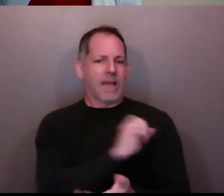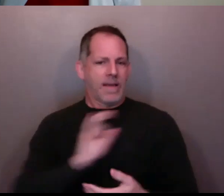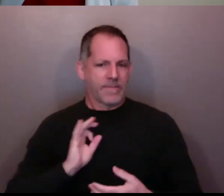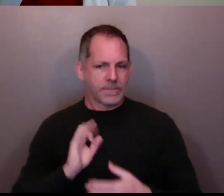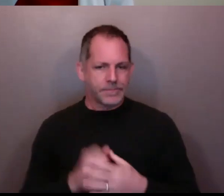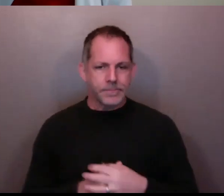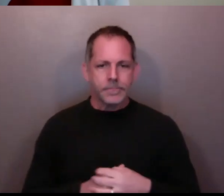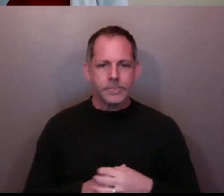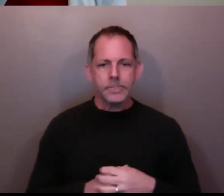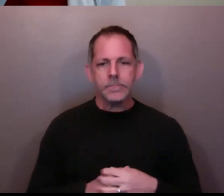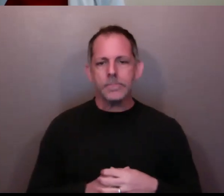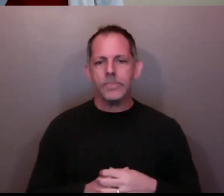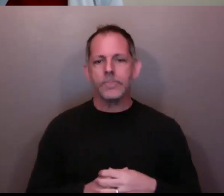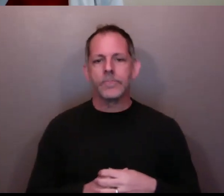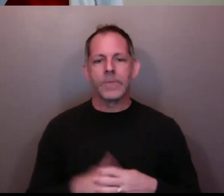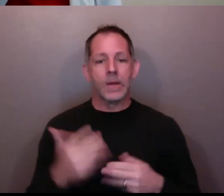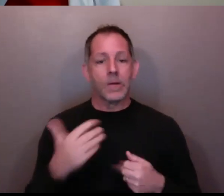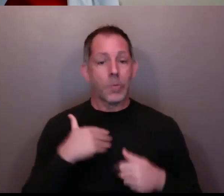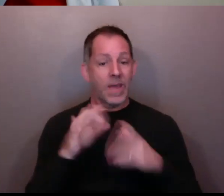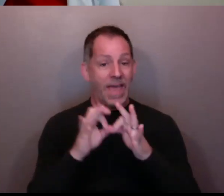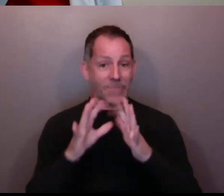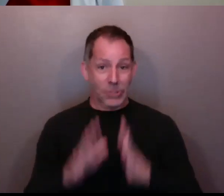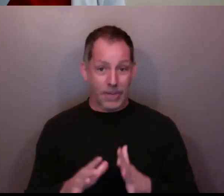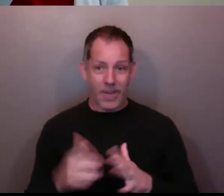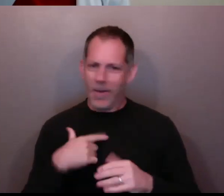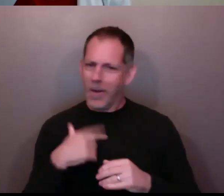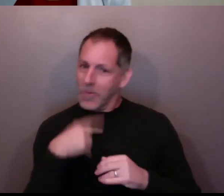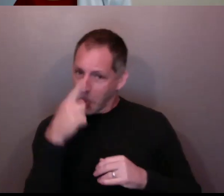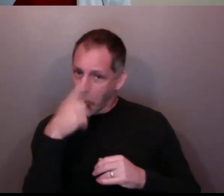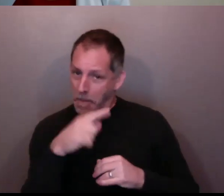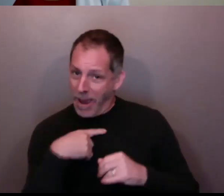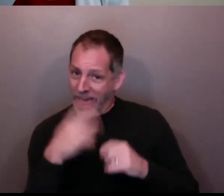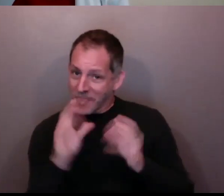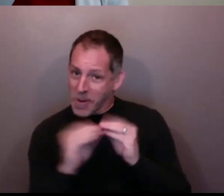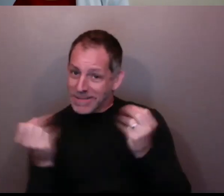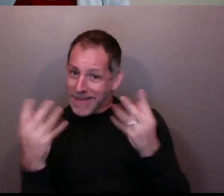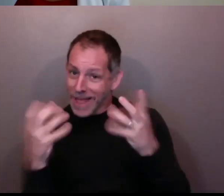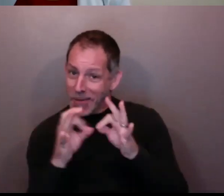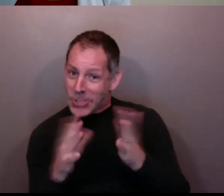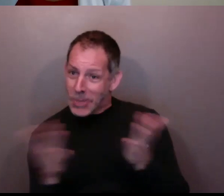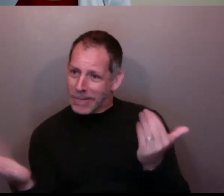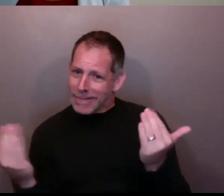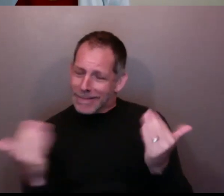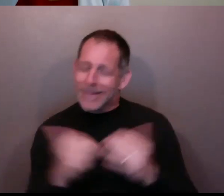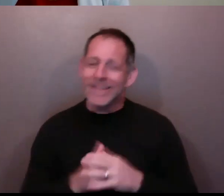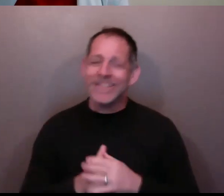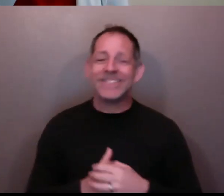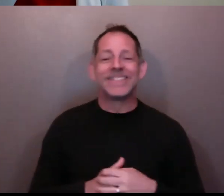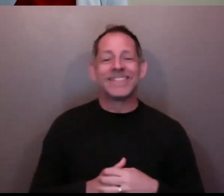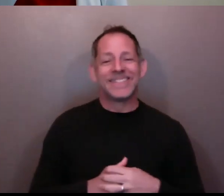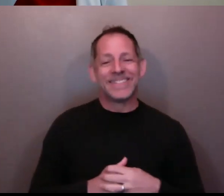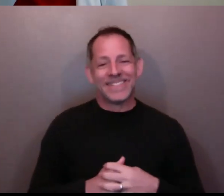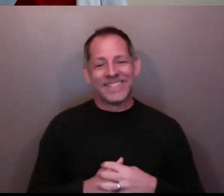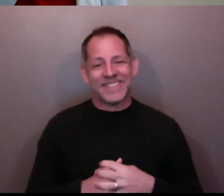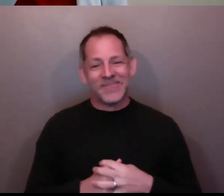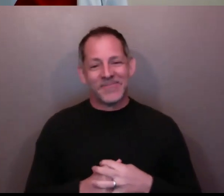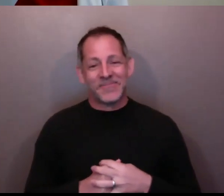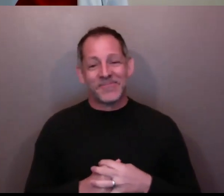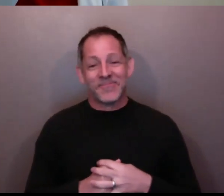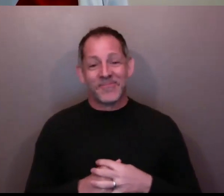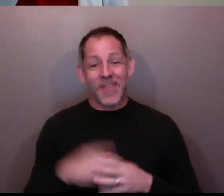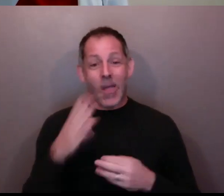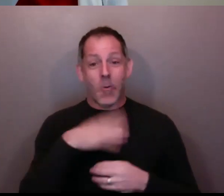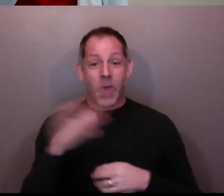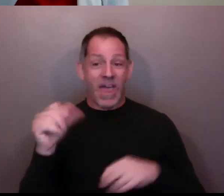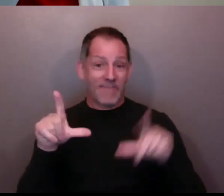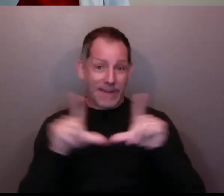We'd love to have more interpreters. We have people that have other licenses, but we have